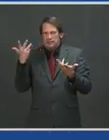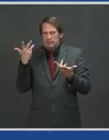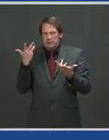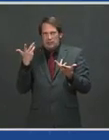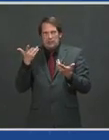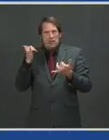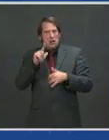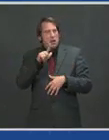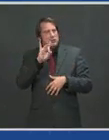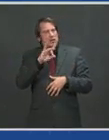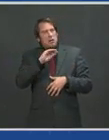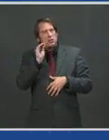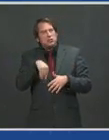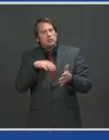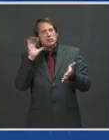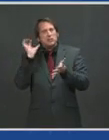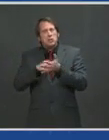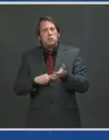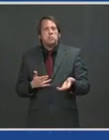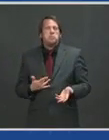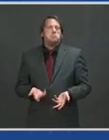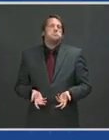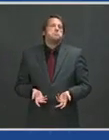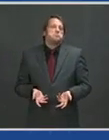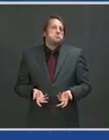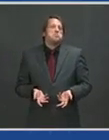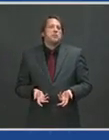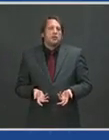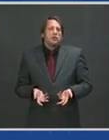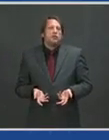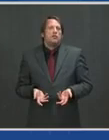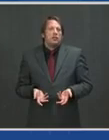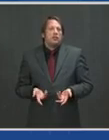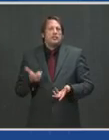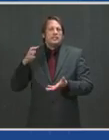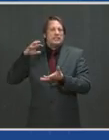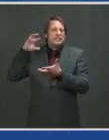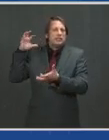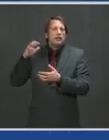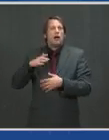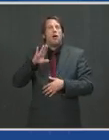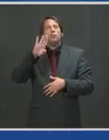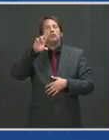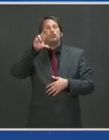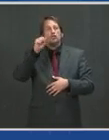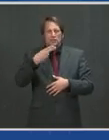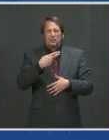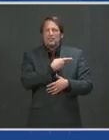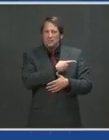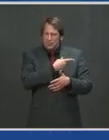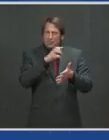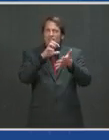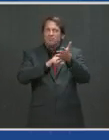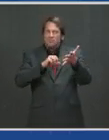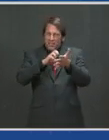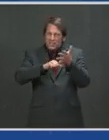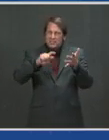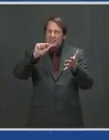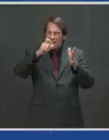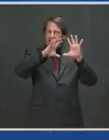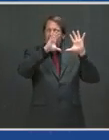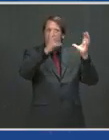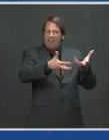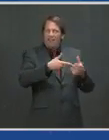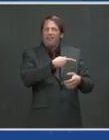the way to the Bush administration, almost $250 billion, corporate minimum tax, and the fossil fuel giveaways of